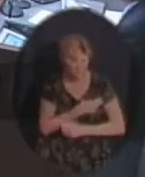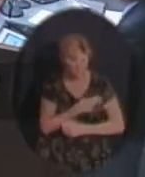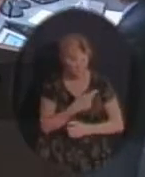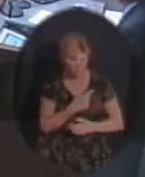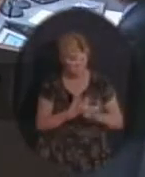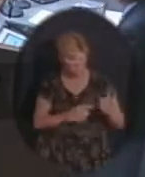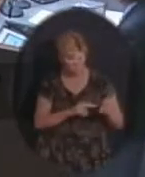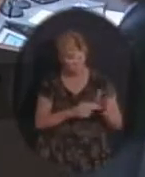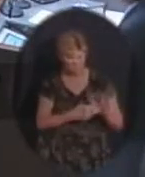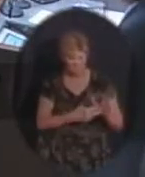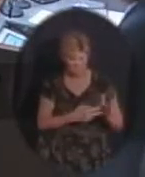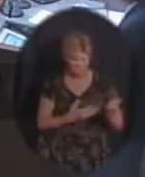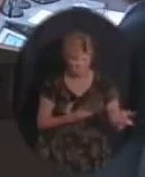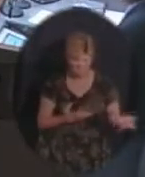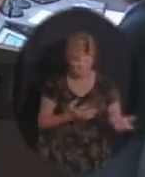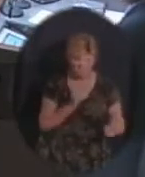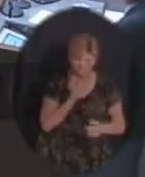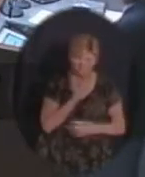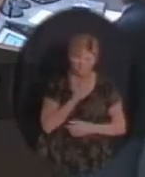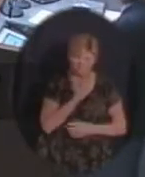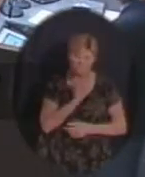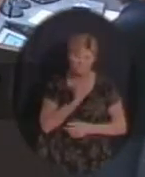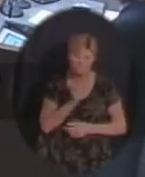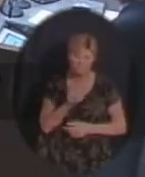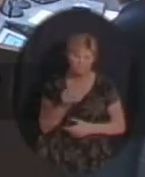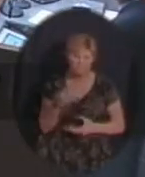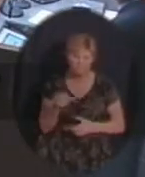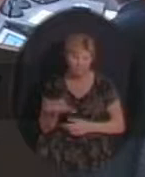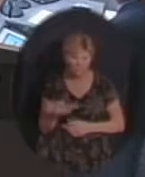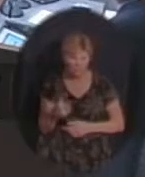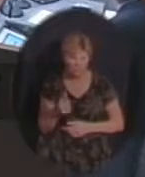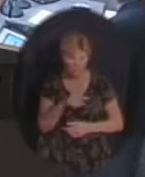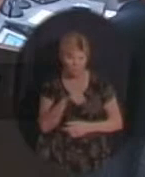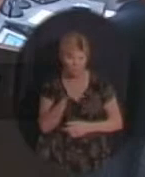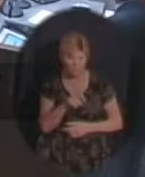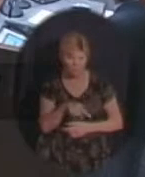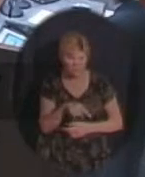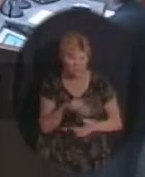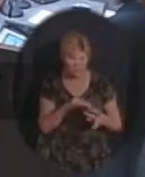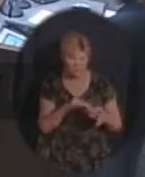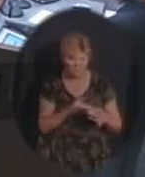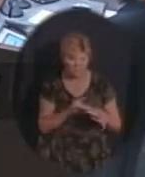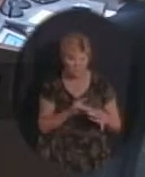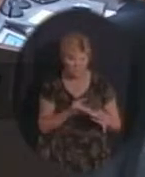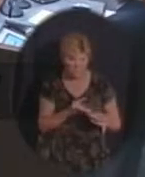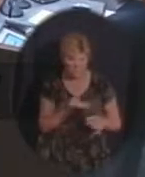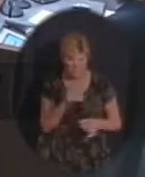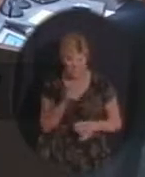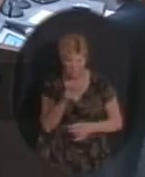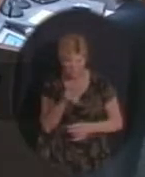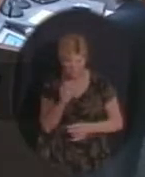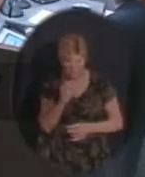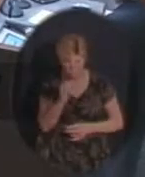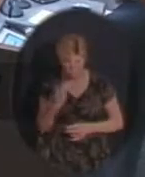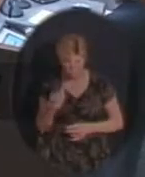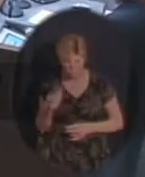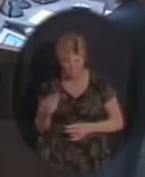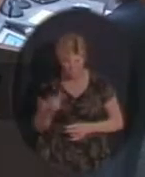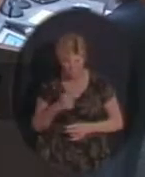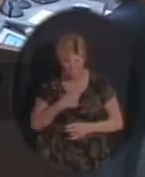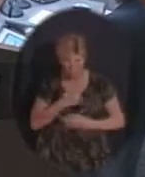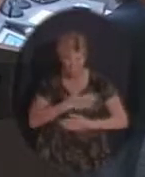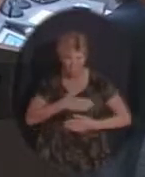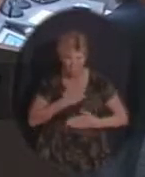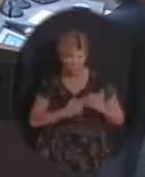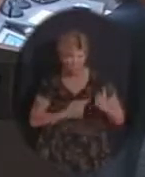Thank you. Thank you. Other questions, comments? Mr. Parker? Dr. All, and I appreciate what Mr. Churchman says about the